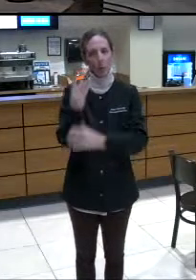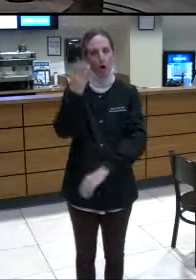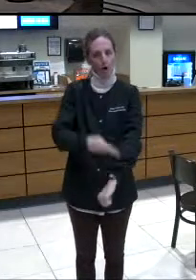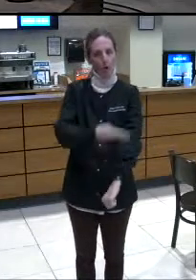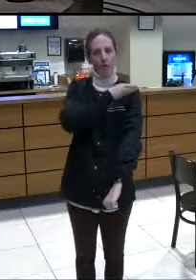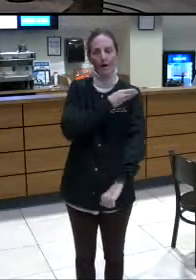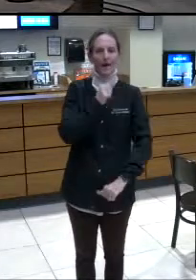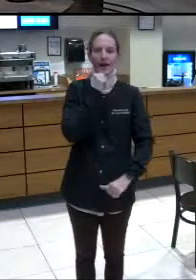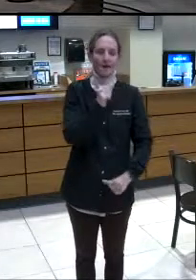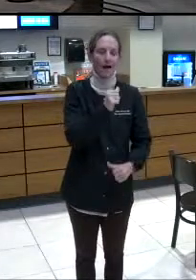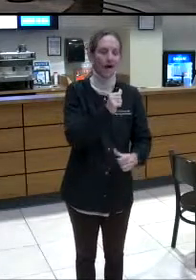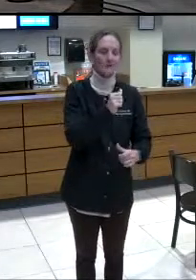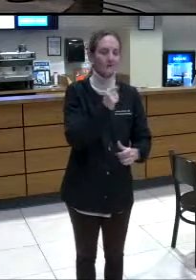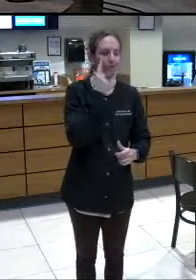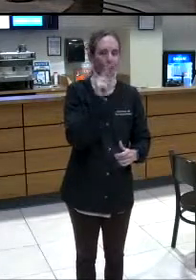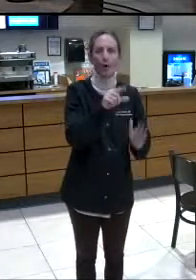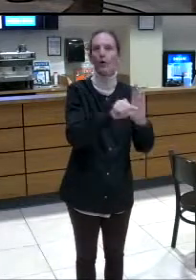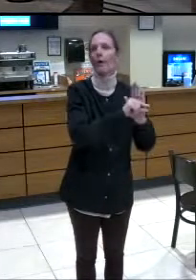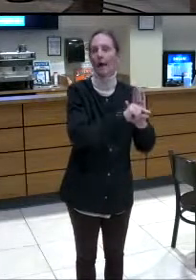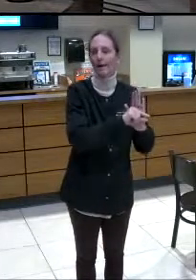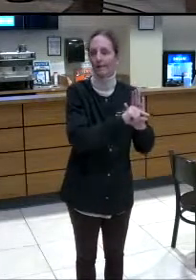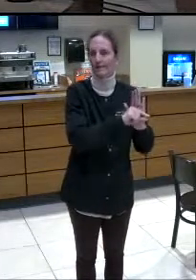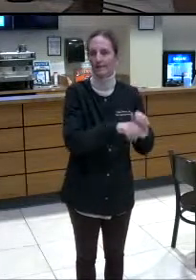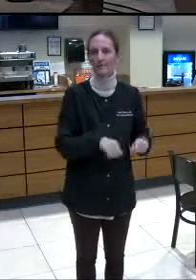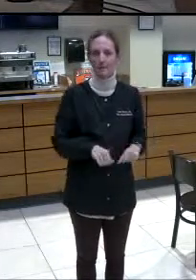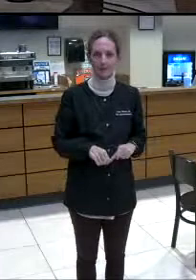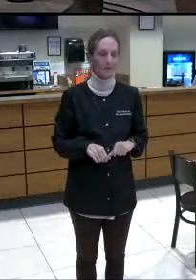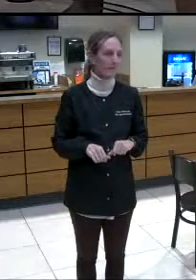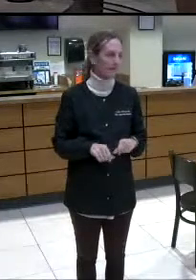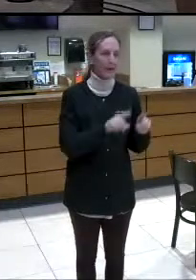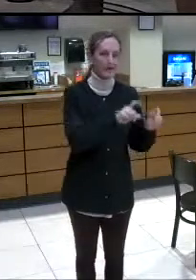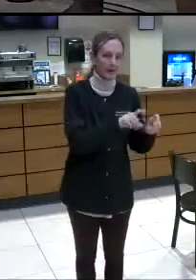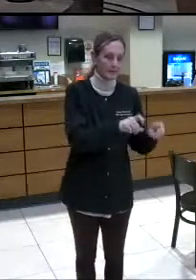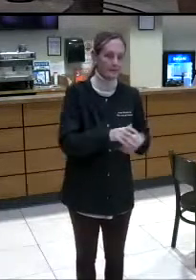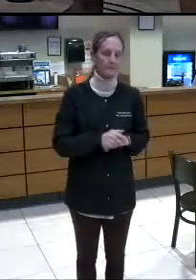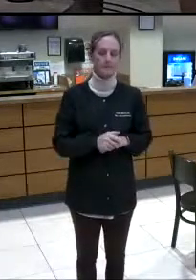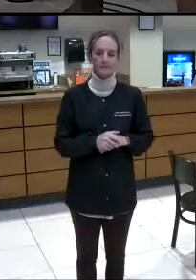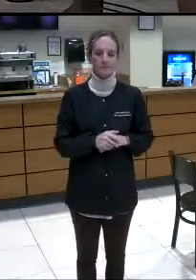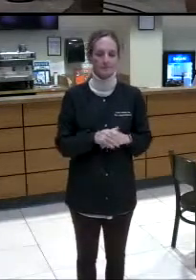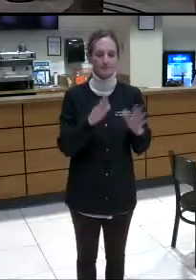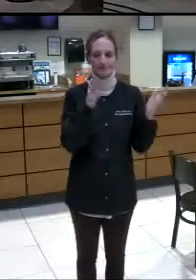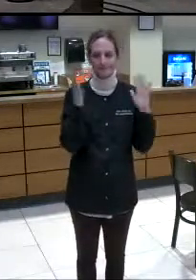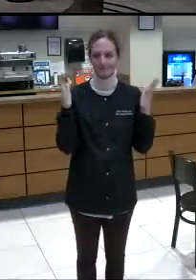tests. All right, everybody got the ball. Give yourself a hand.